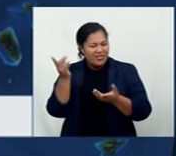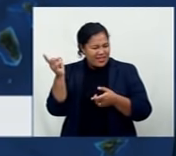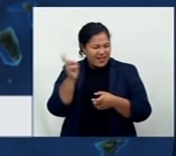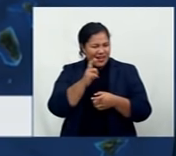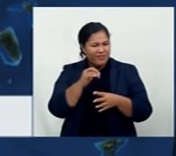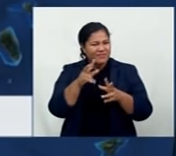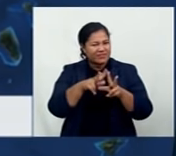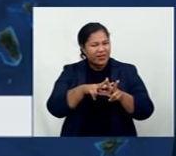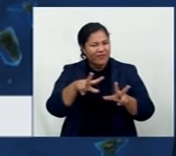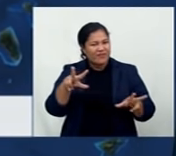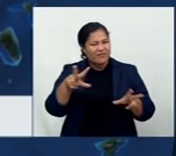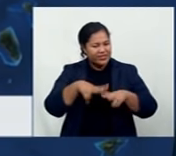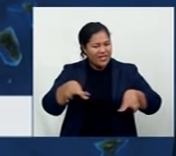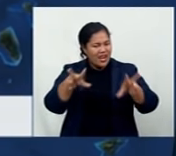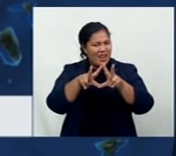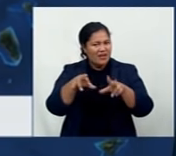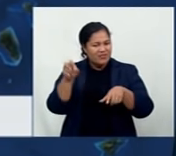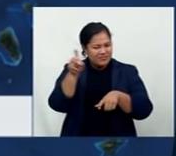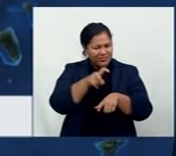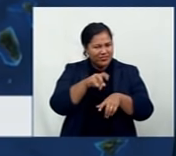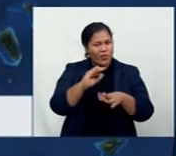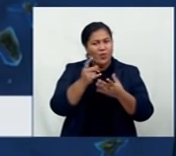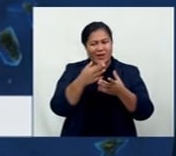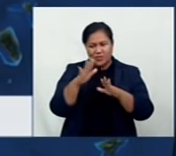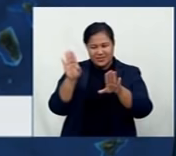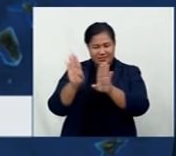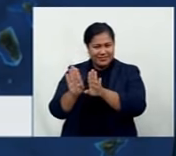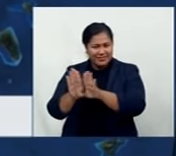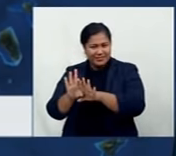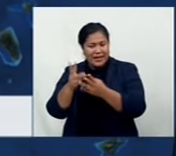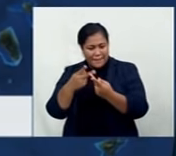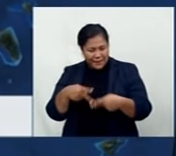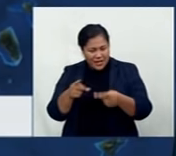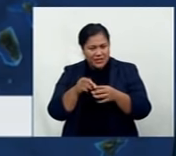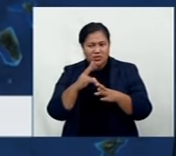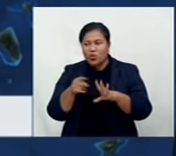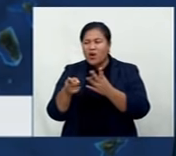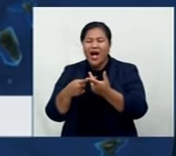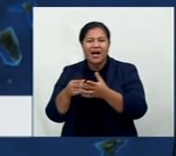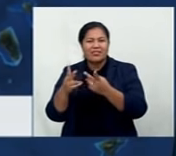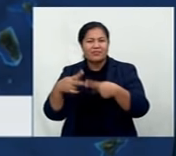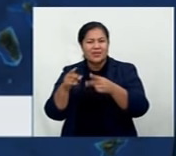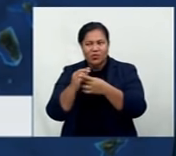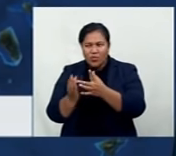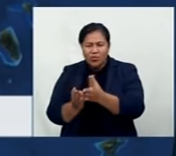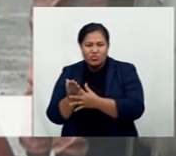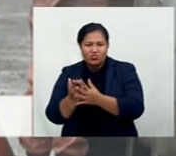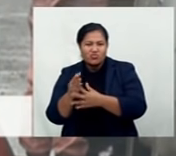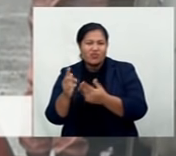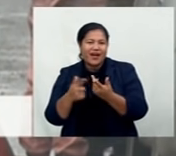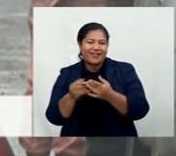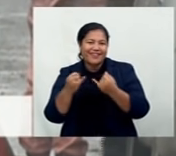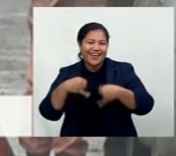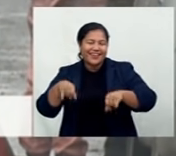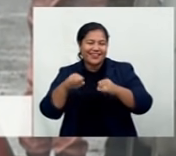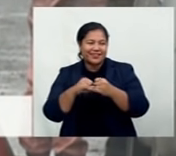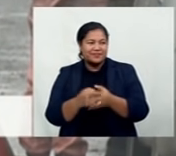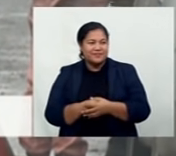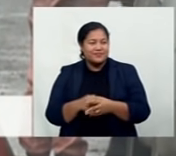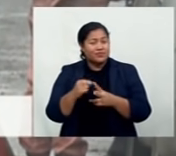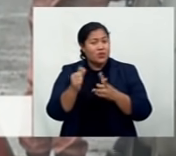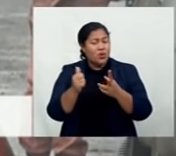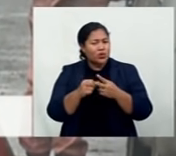we tighten up in one area, they go for the alternative site or they go through another island as well. There is also